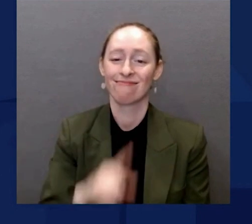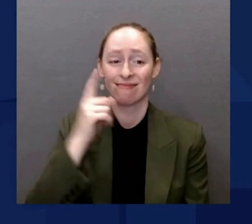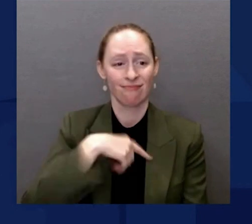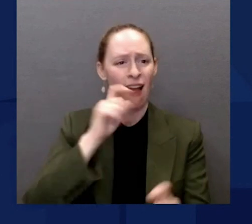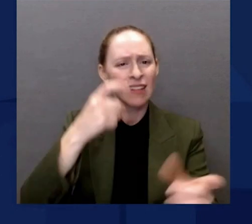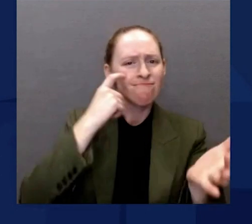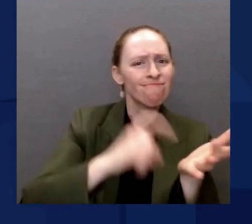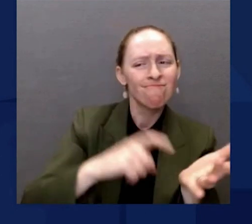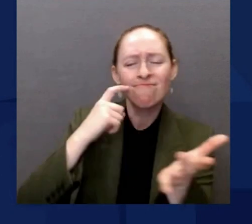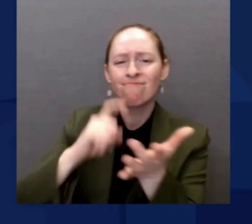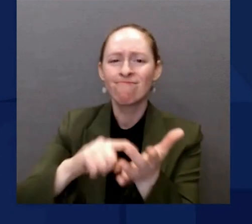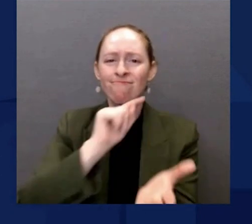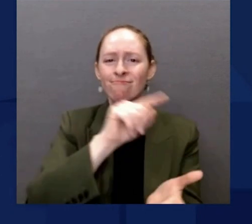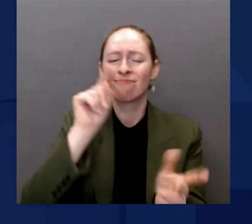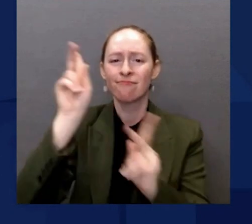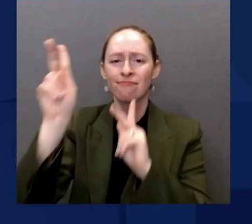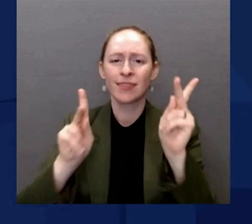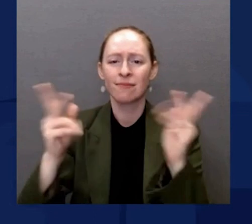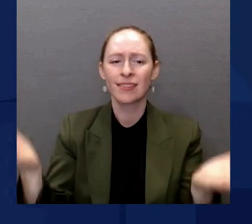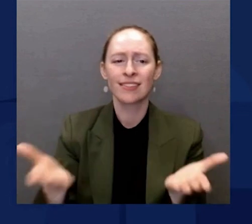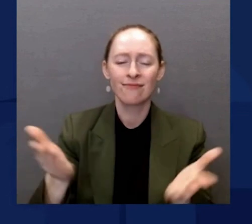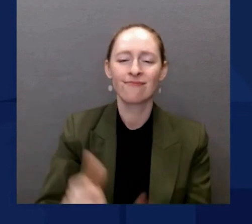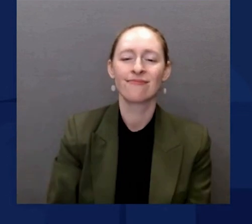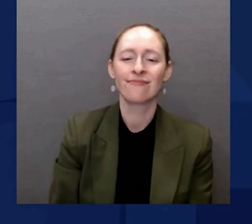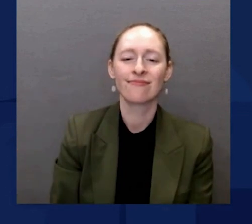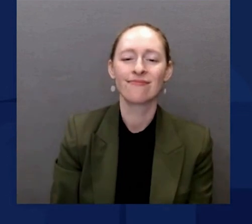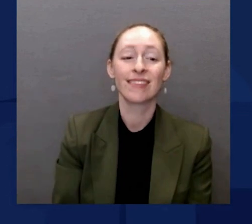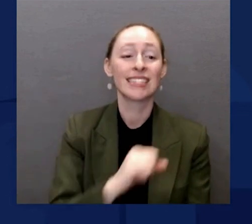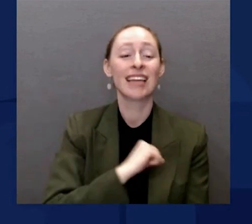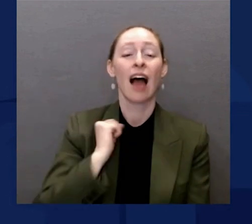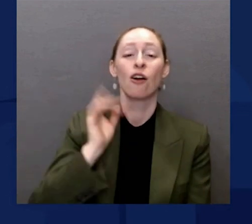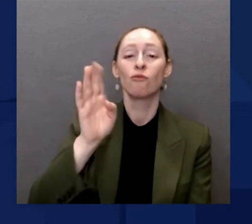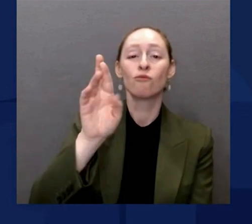Senator Braun, Senator Booker, Representative Jackie, are you here?